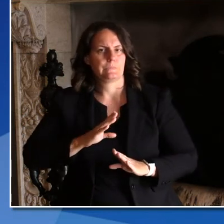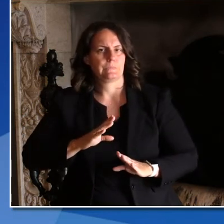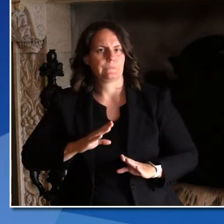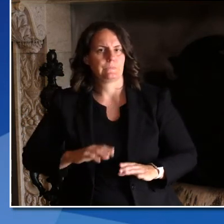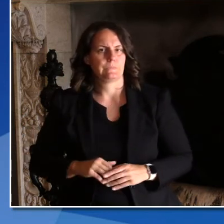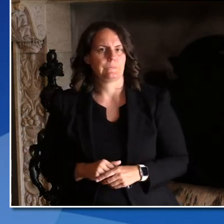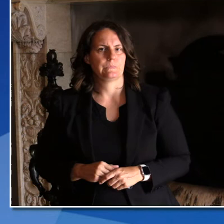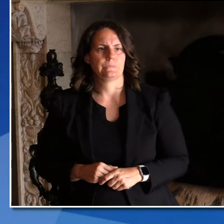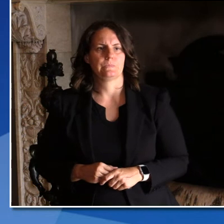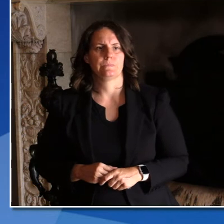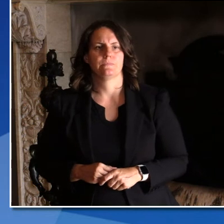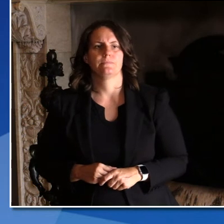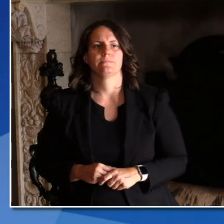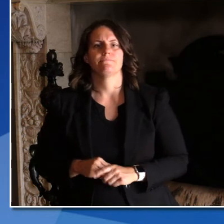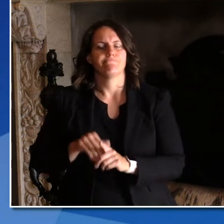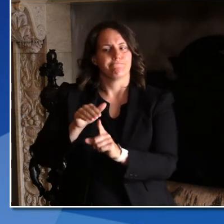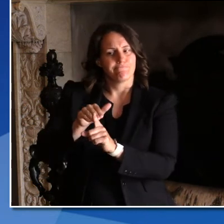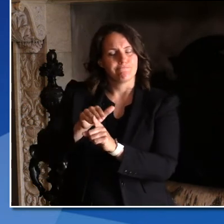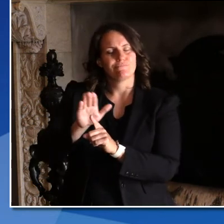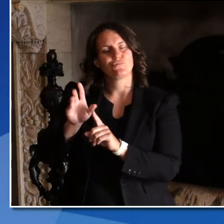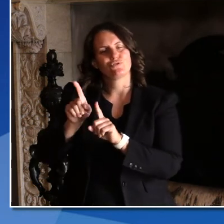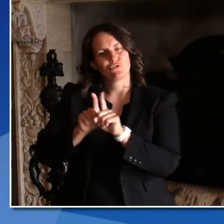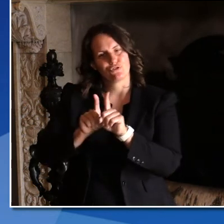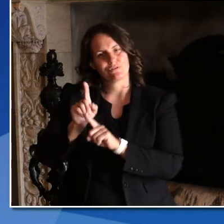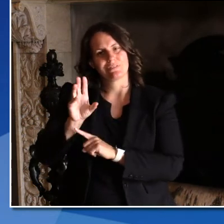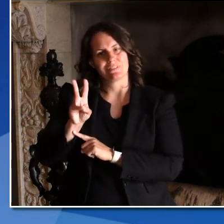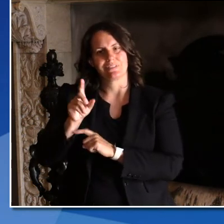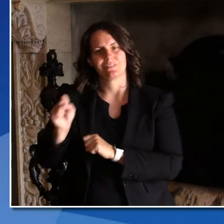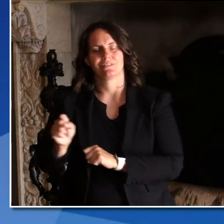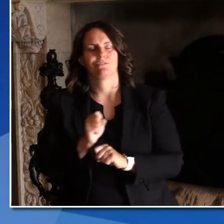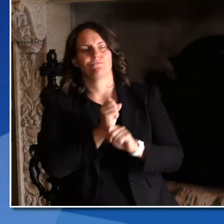And a reminder to use *6 to unmute your phones.